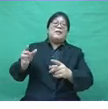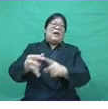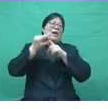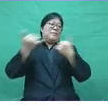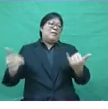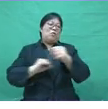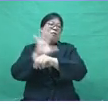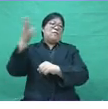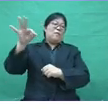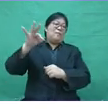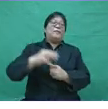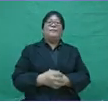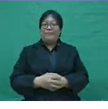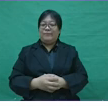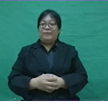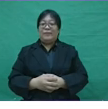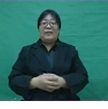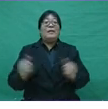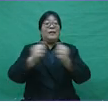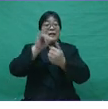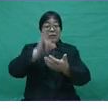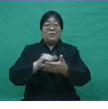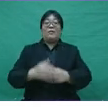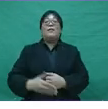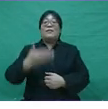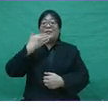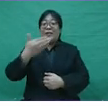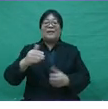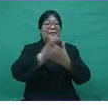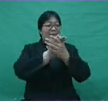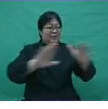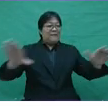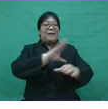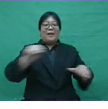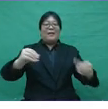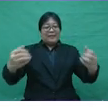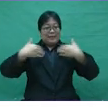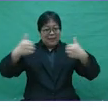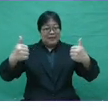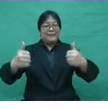COVID-19 pandemic crisis. With that, thank you. Stay safe and stay healthy.